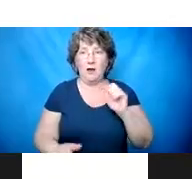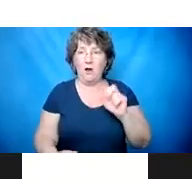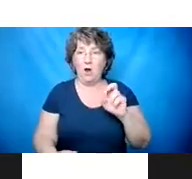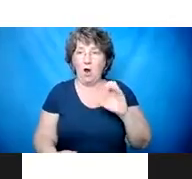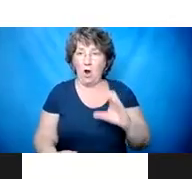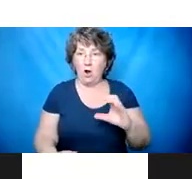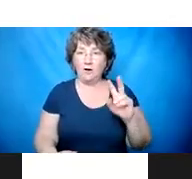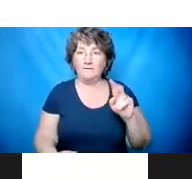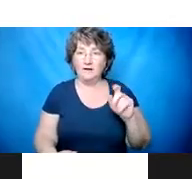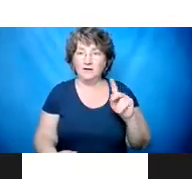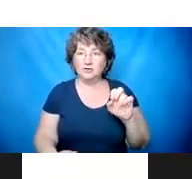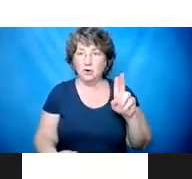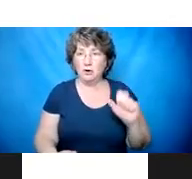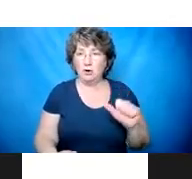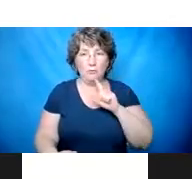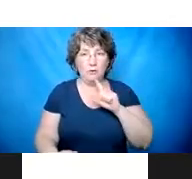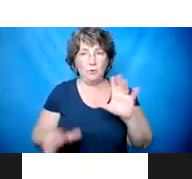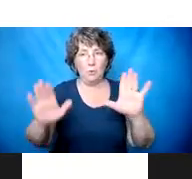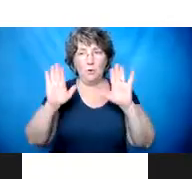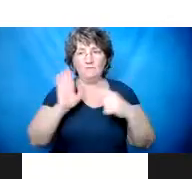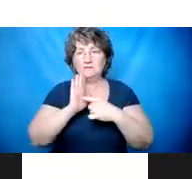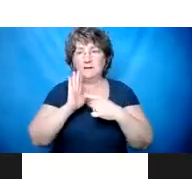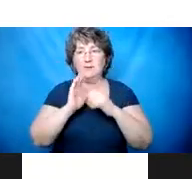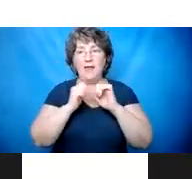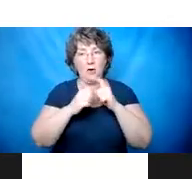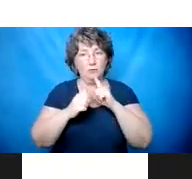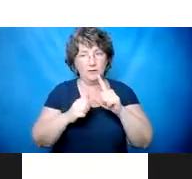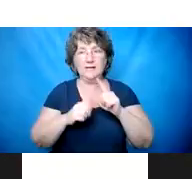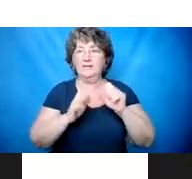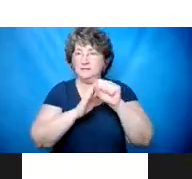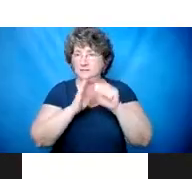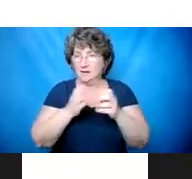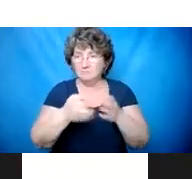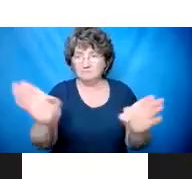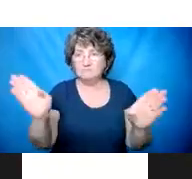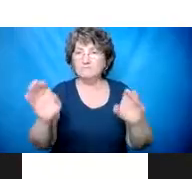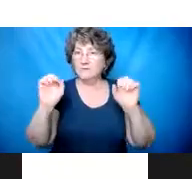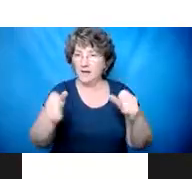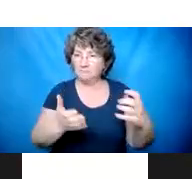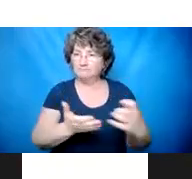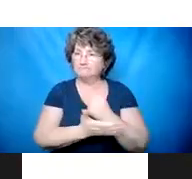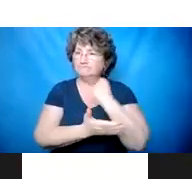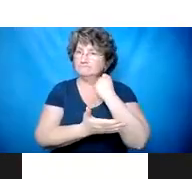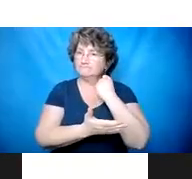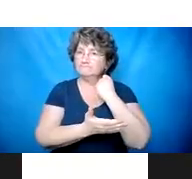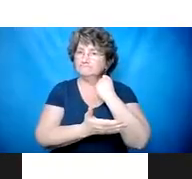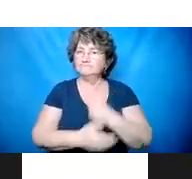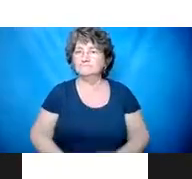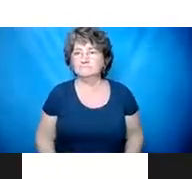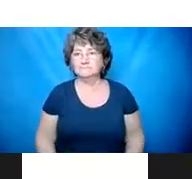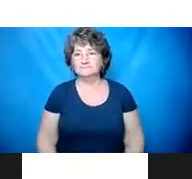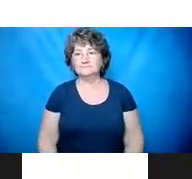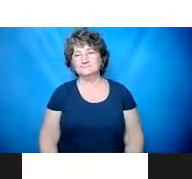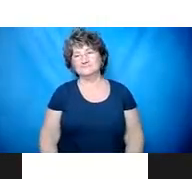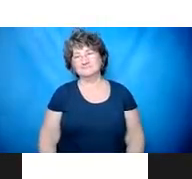we can do this throughout the state. Thank you so much. Thank you so much, Angel, and thank you for offering yourself